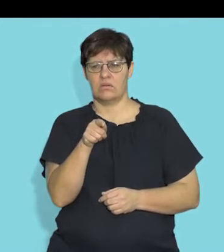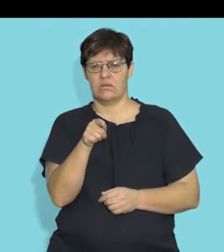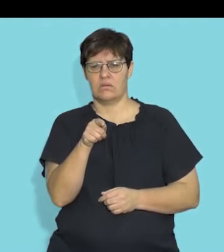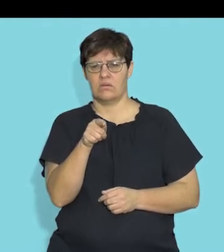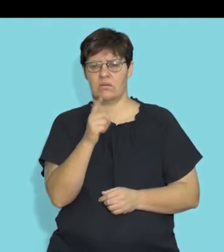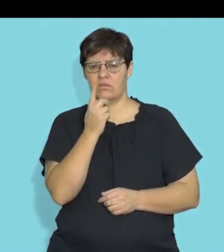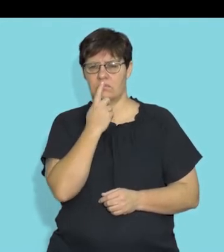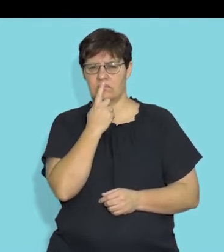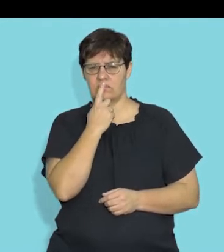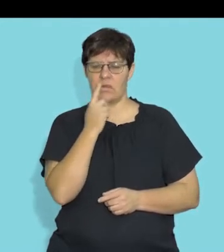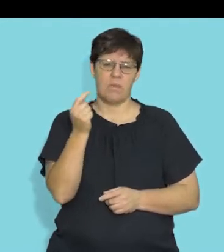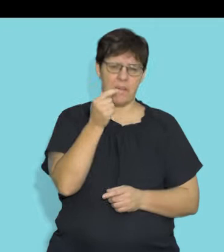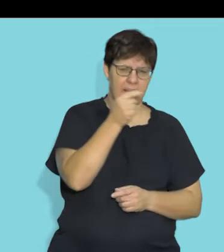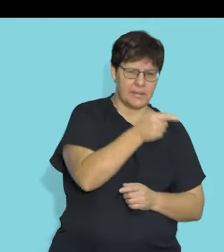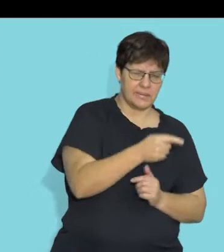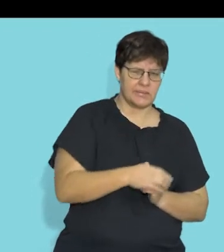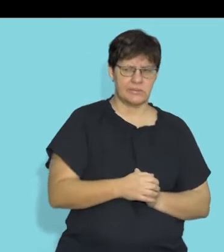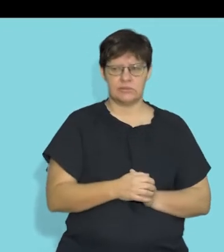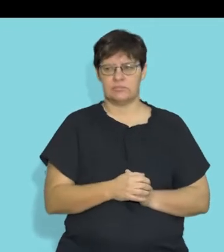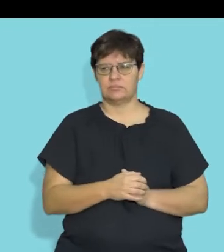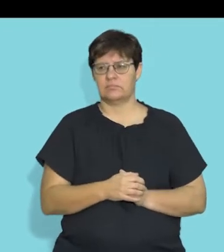let's just go back here,